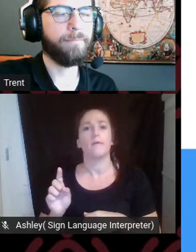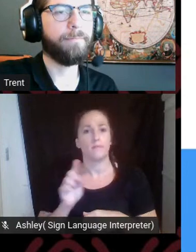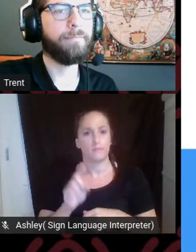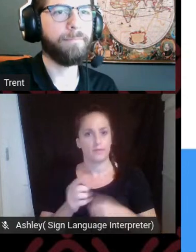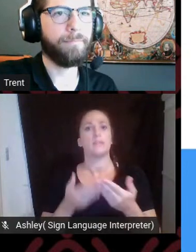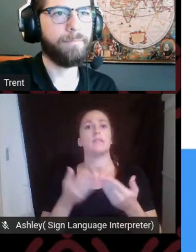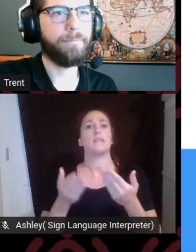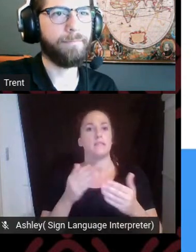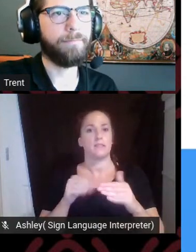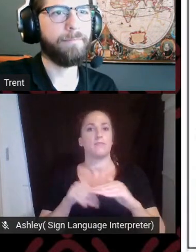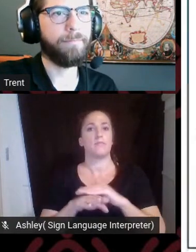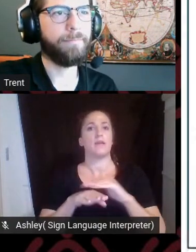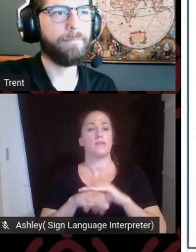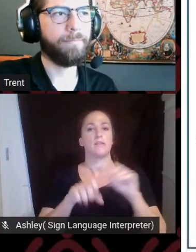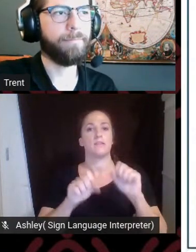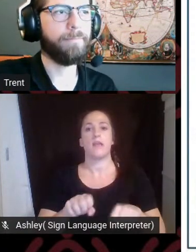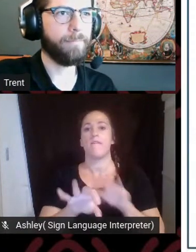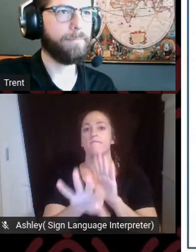in no time.